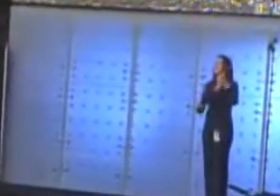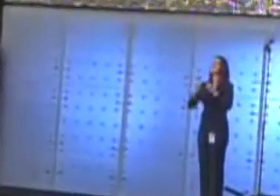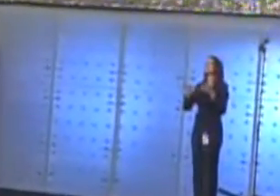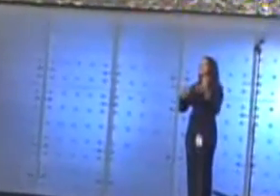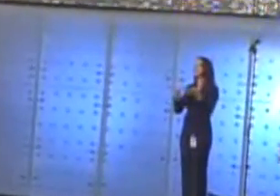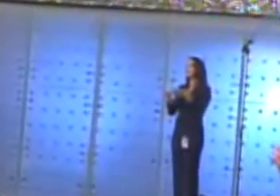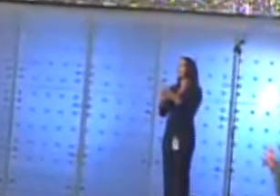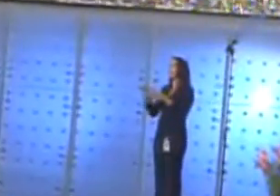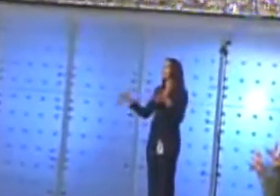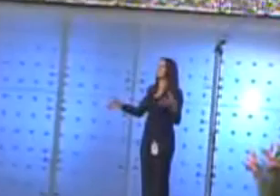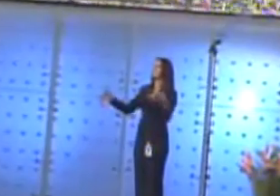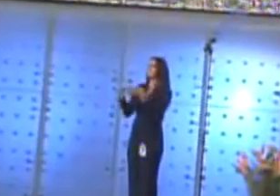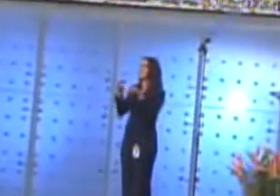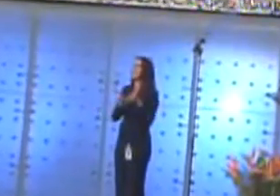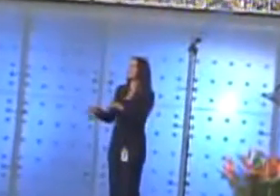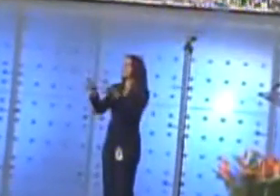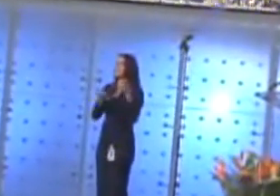one main street at a time.